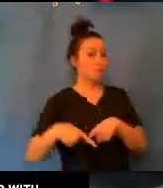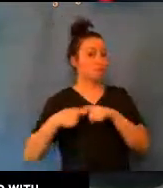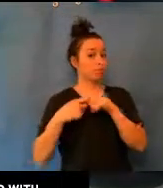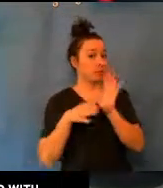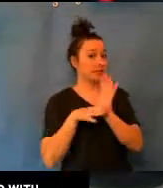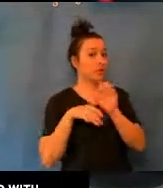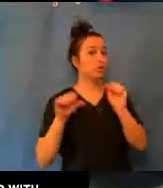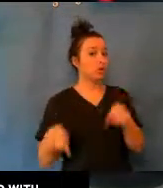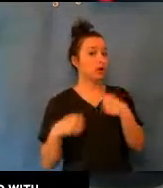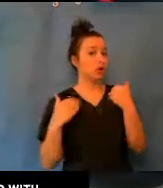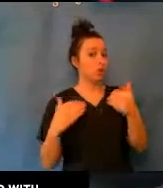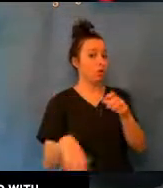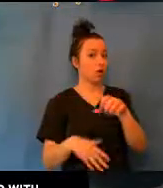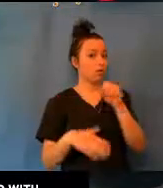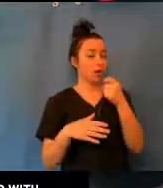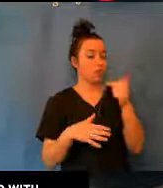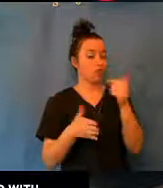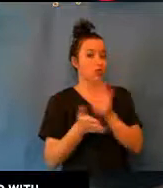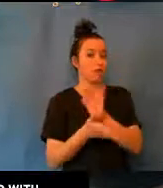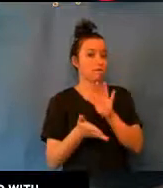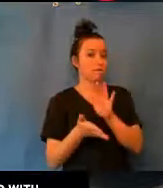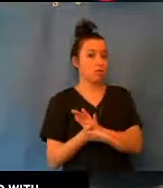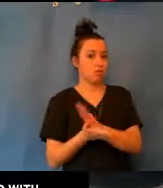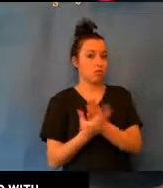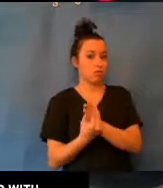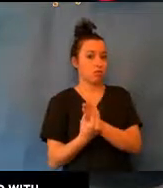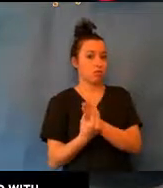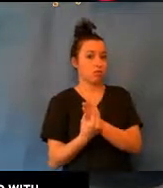the video and go ahead and grab it out of your green folder.